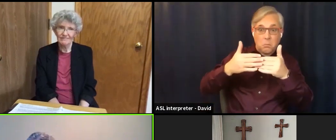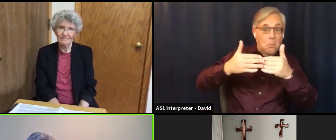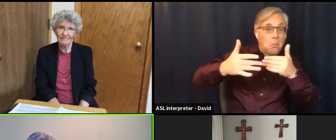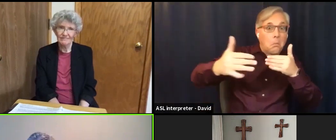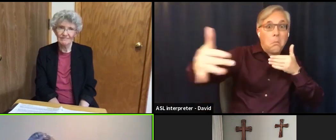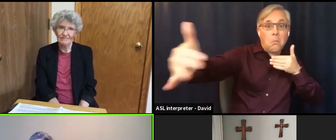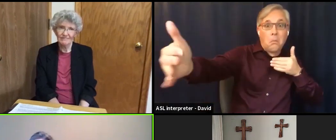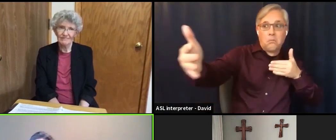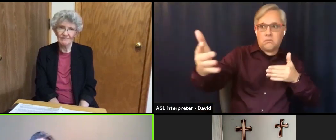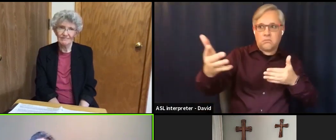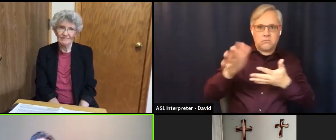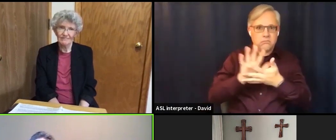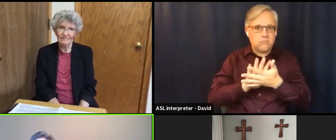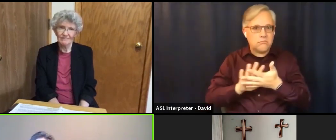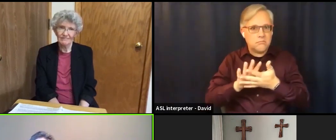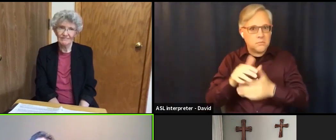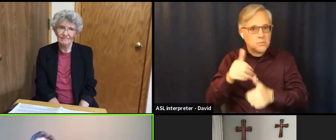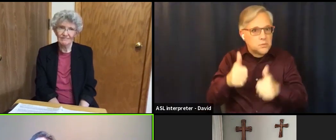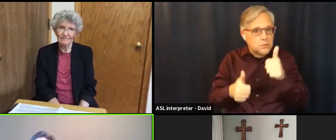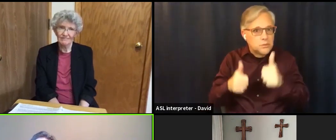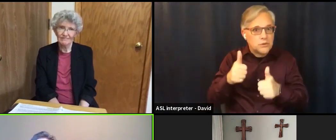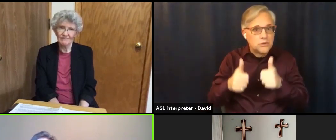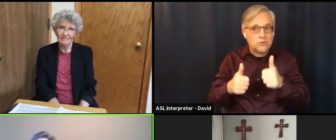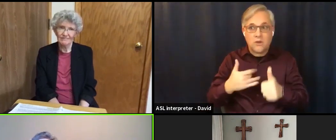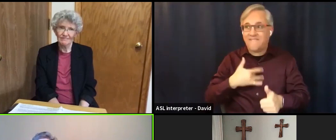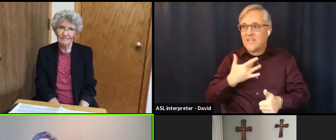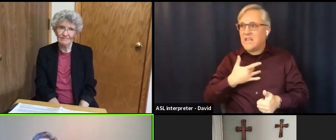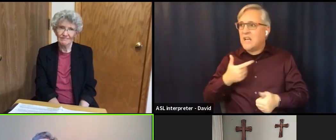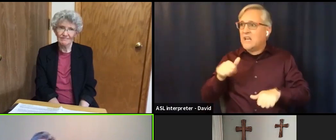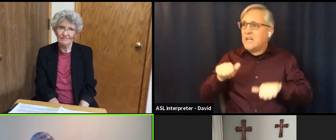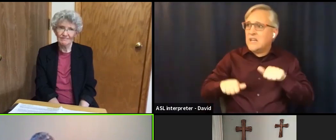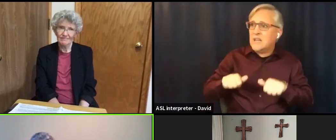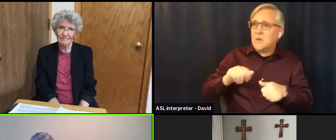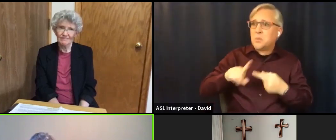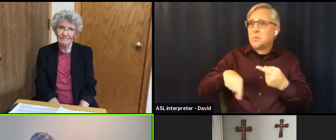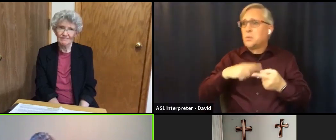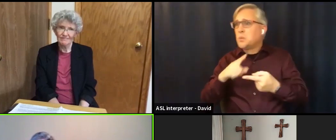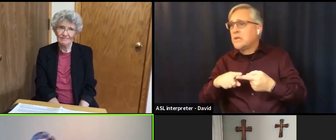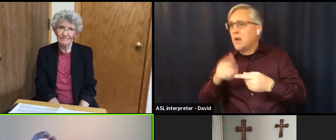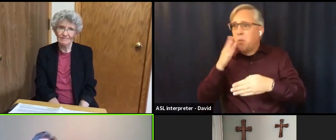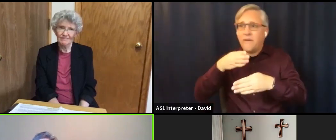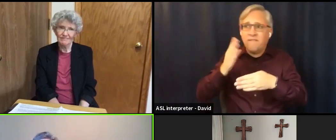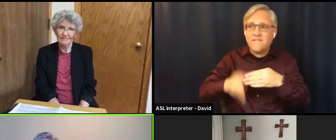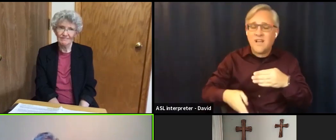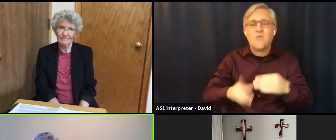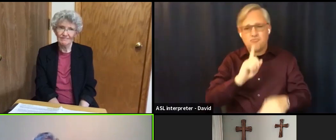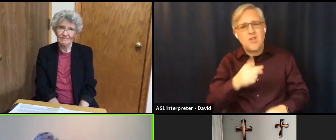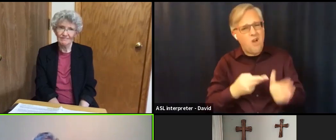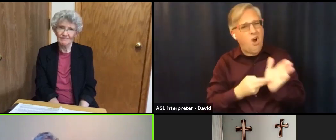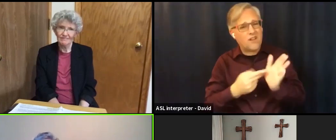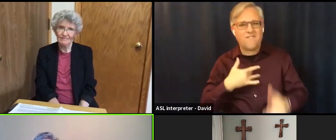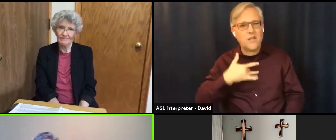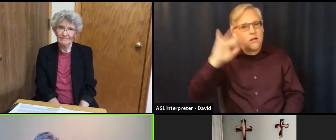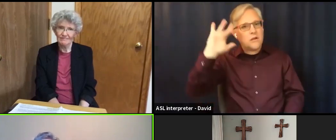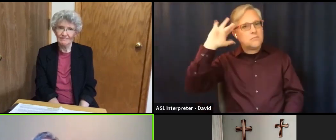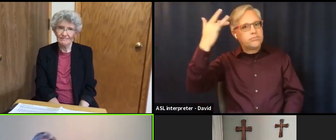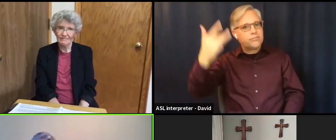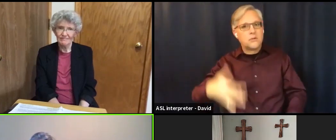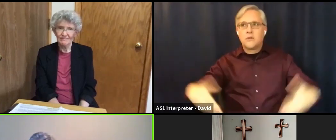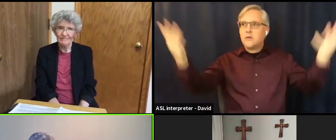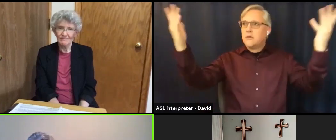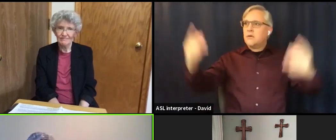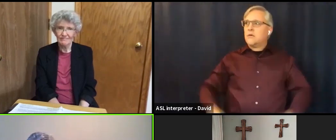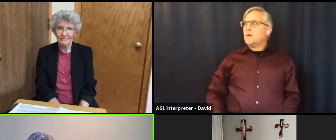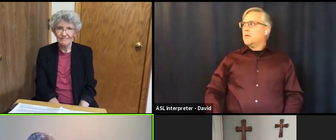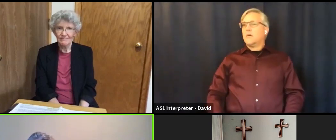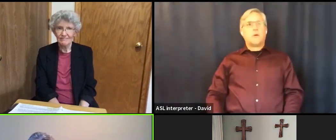ambiguousness is heavy on us. And really, it's just annoying. We don't know how